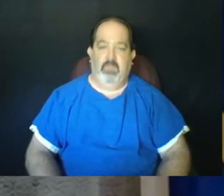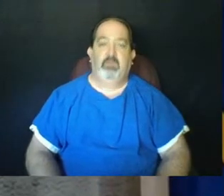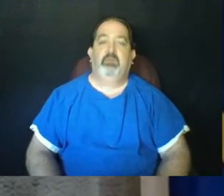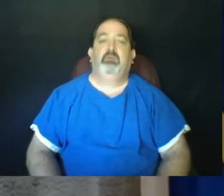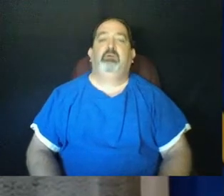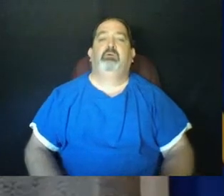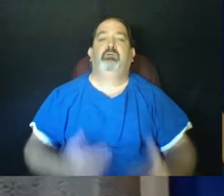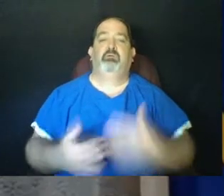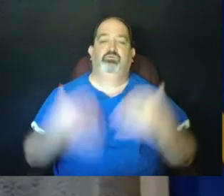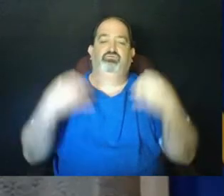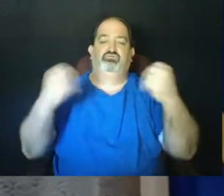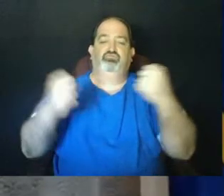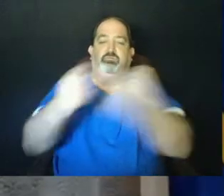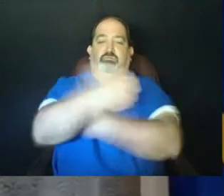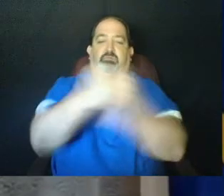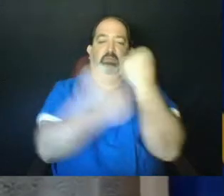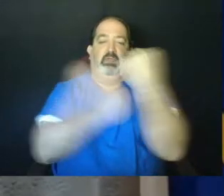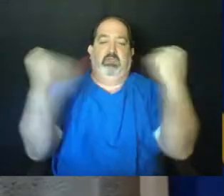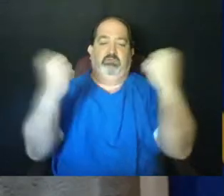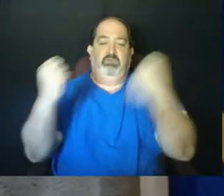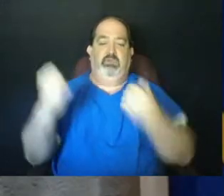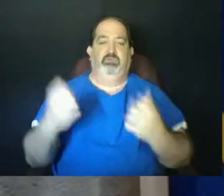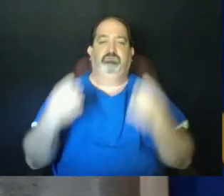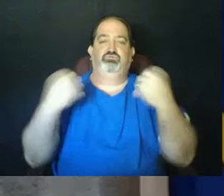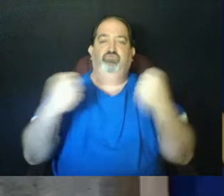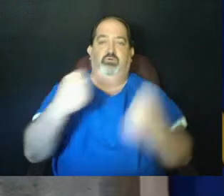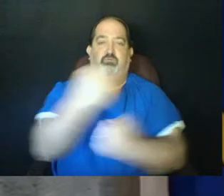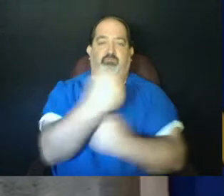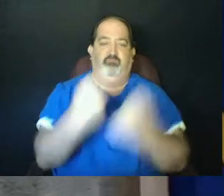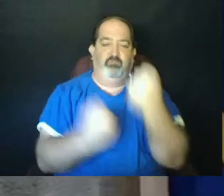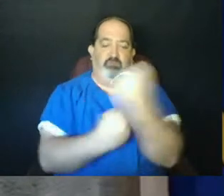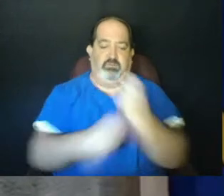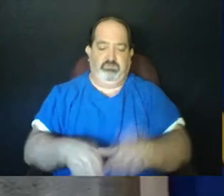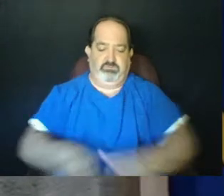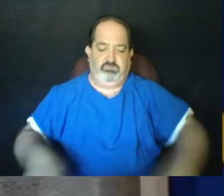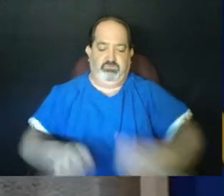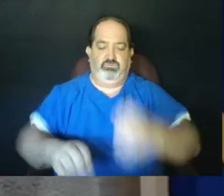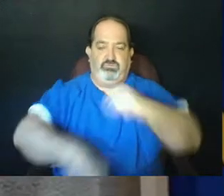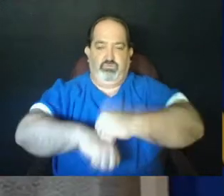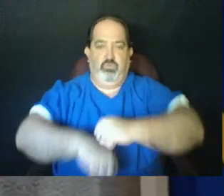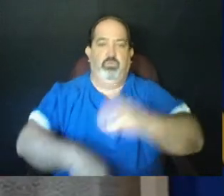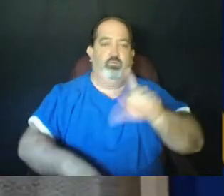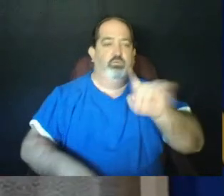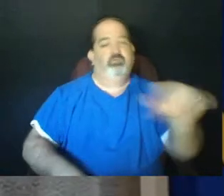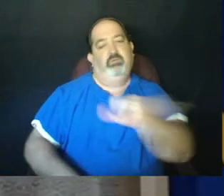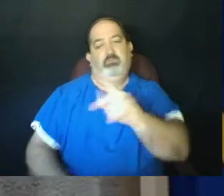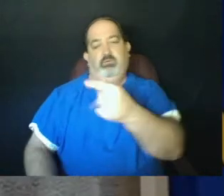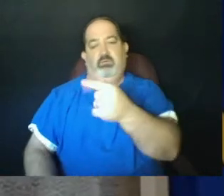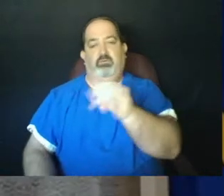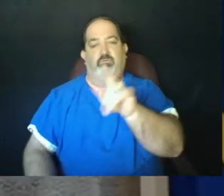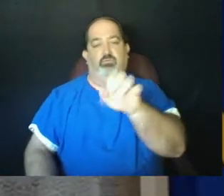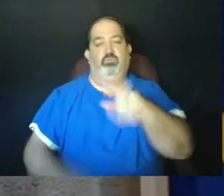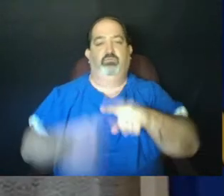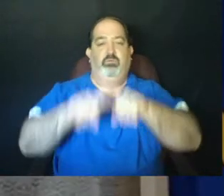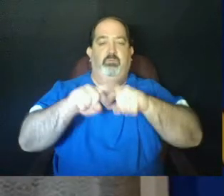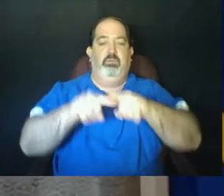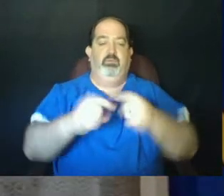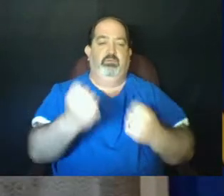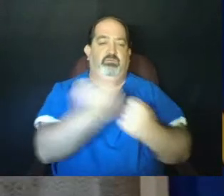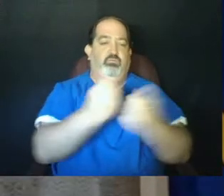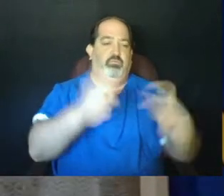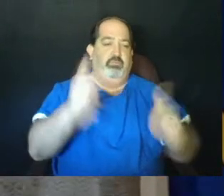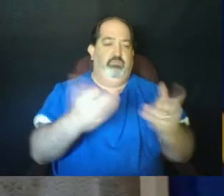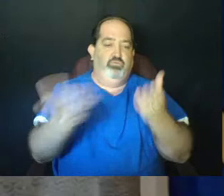Even as a strong castle rests upon a firm foundation of stone and mortar, so too does Gildenholt rest upon the support of those